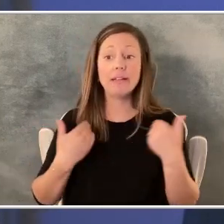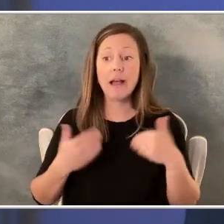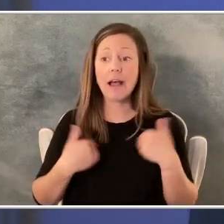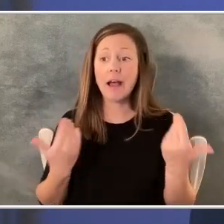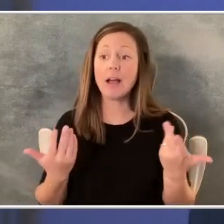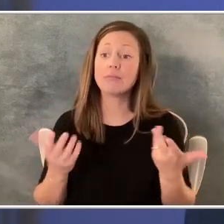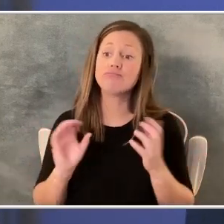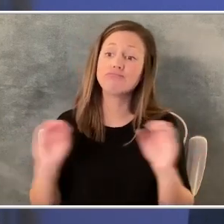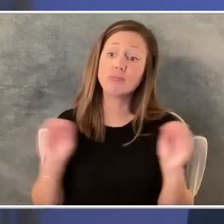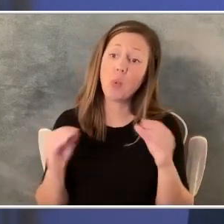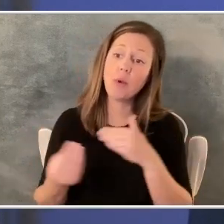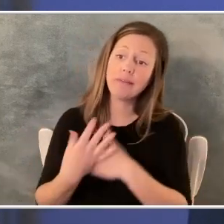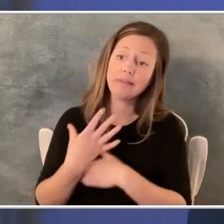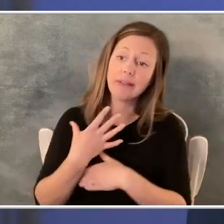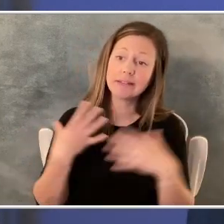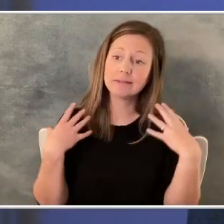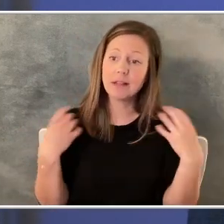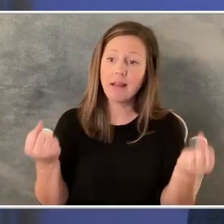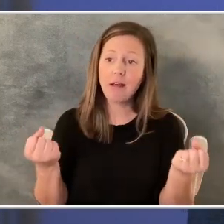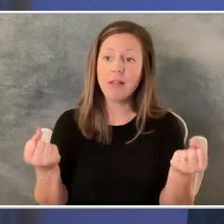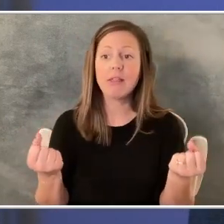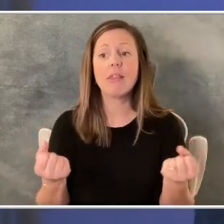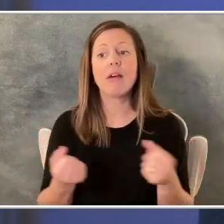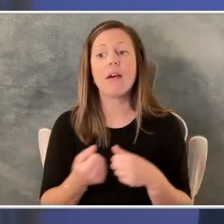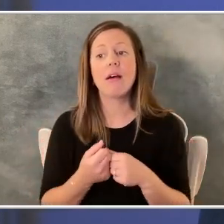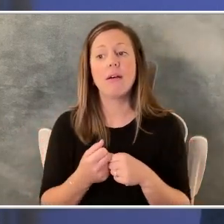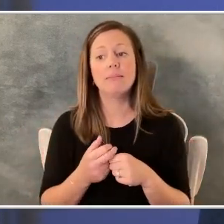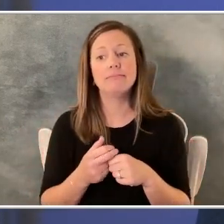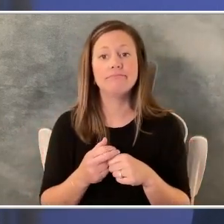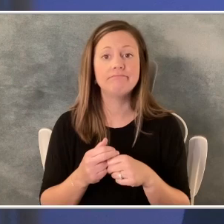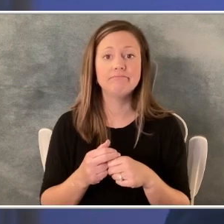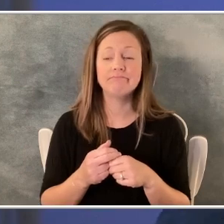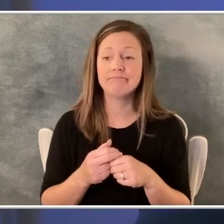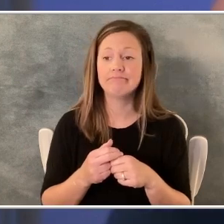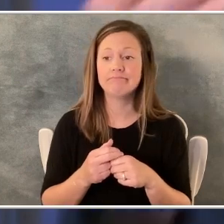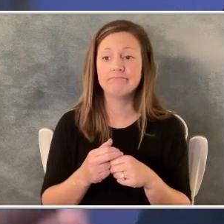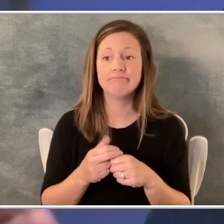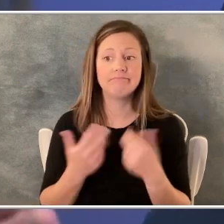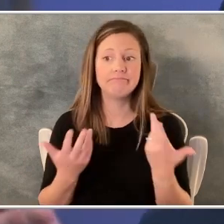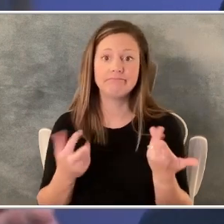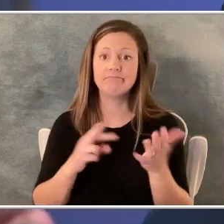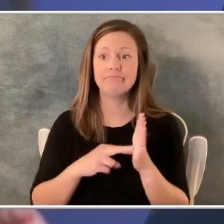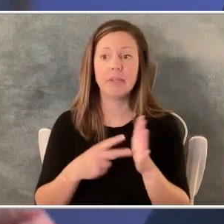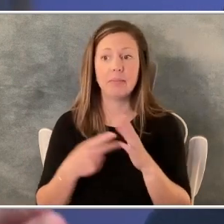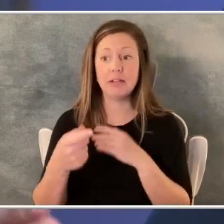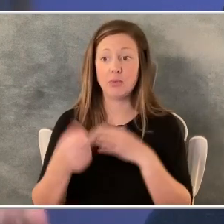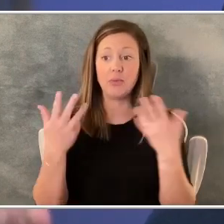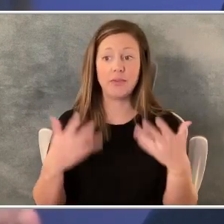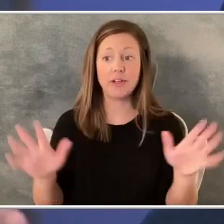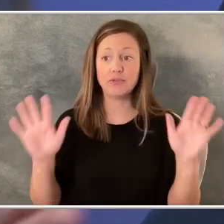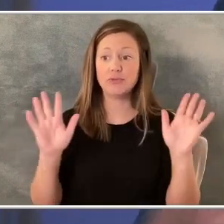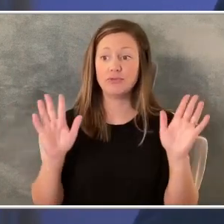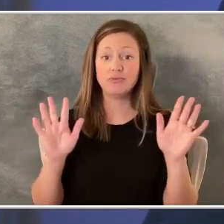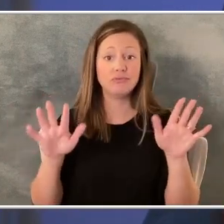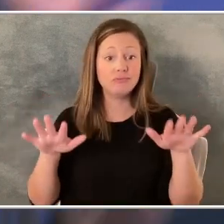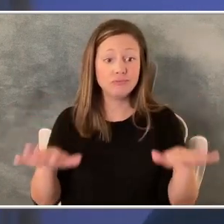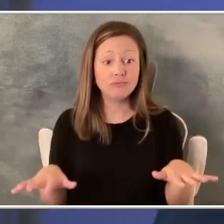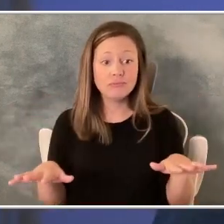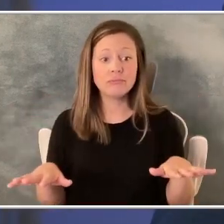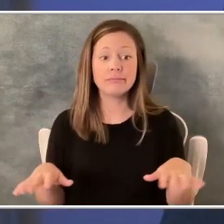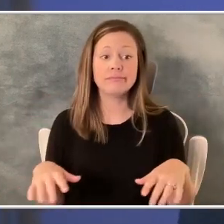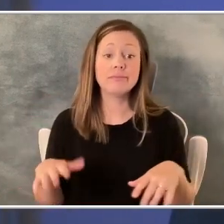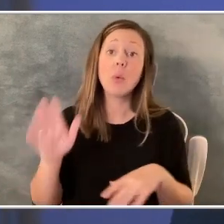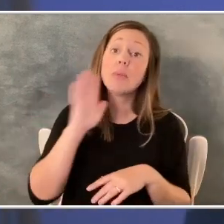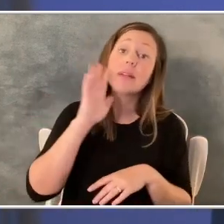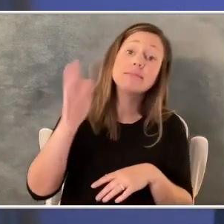you. You settle in your mind that this is just going to be a problem down the road someday, and I'll worry about it